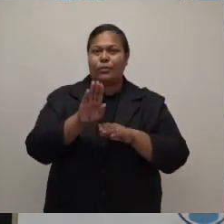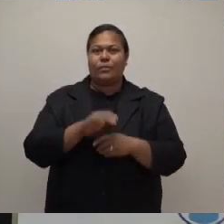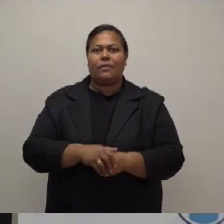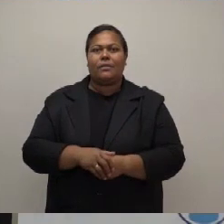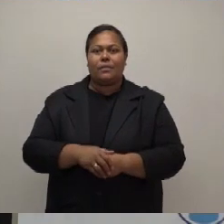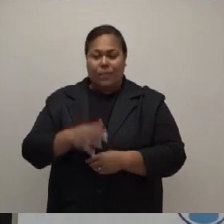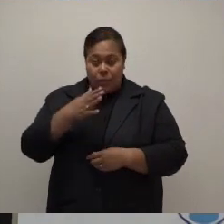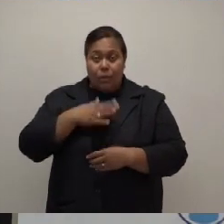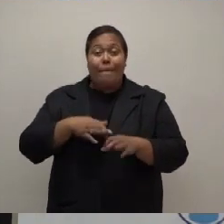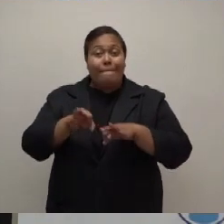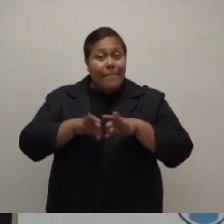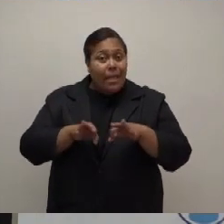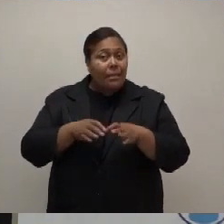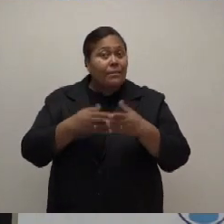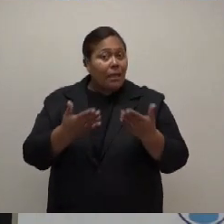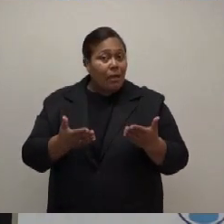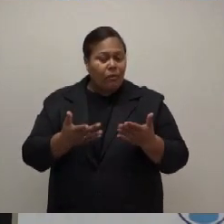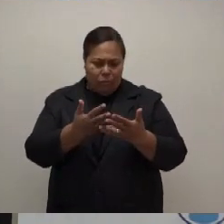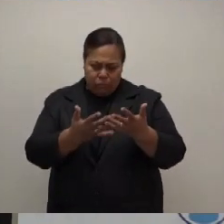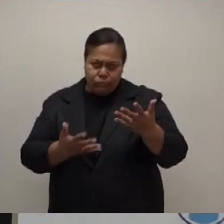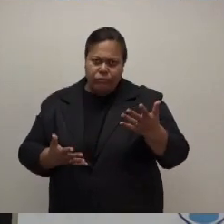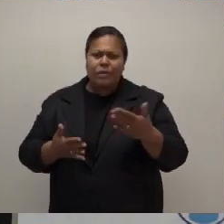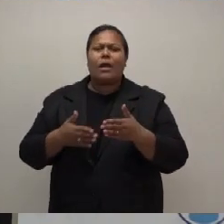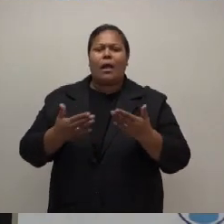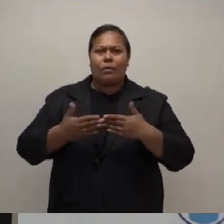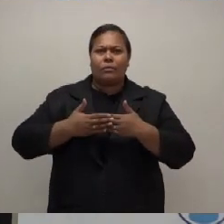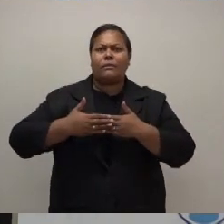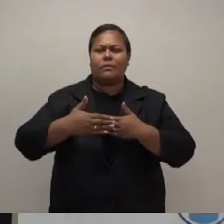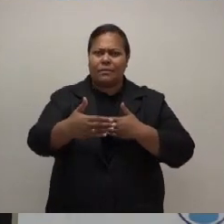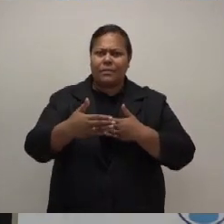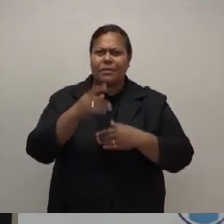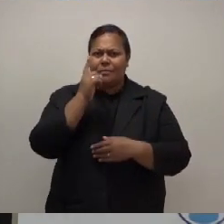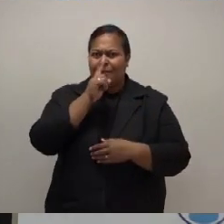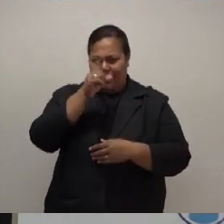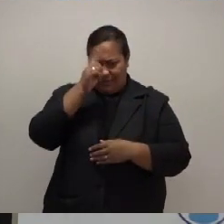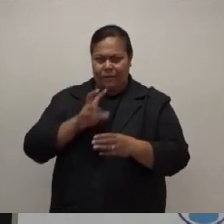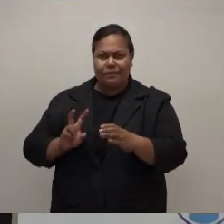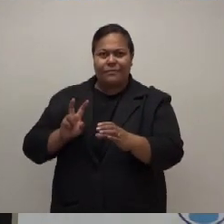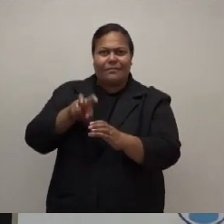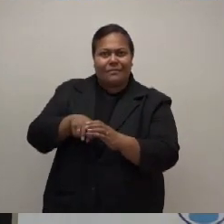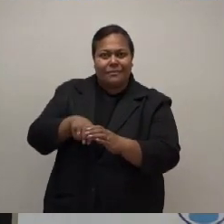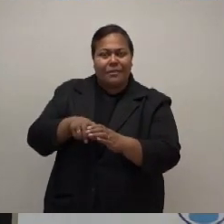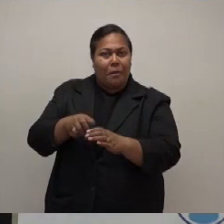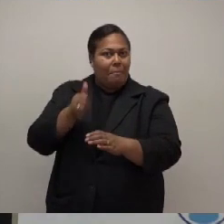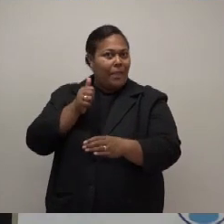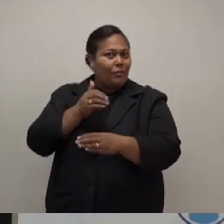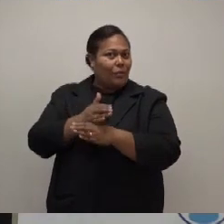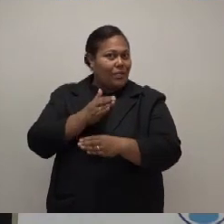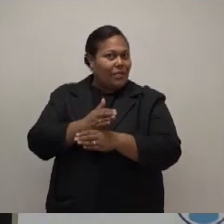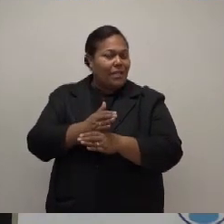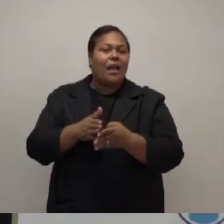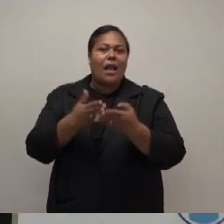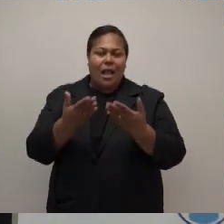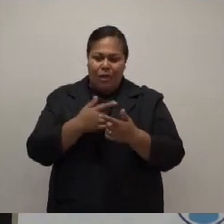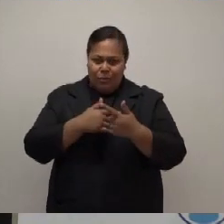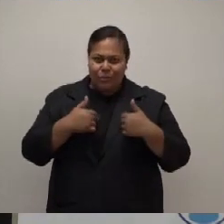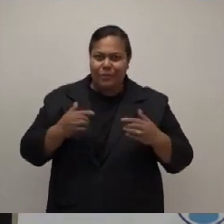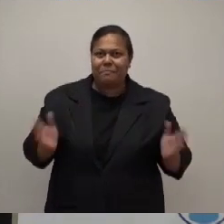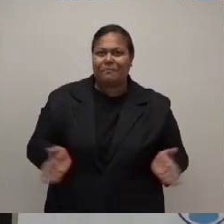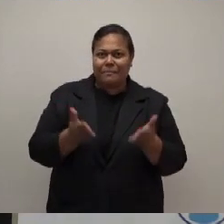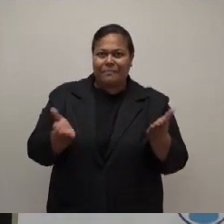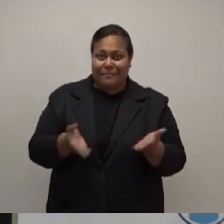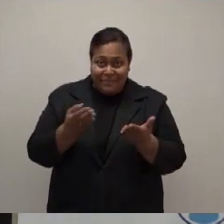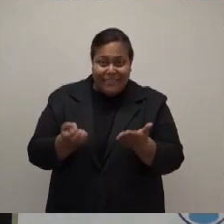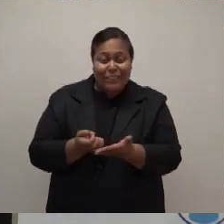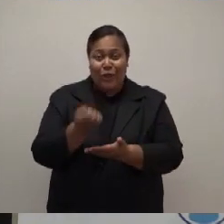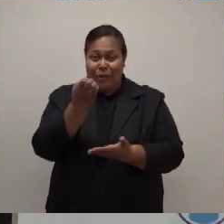long-term changes in how we can get people back in their jobs, how we revitalize our industries, how we